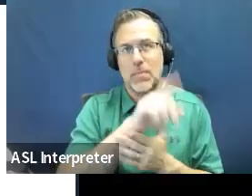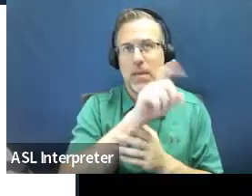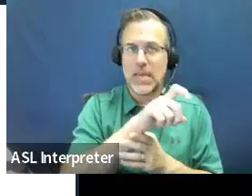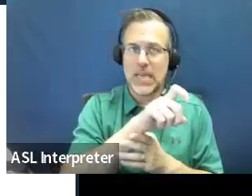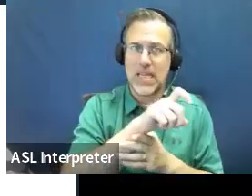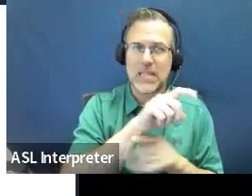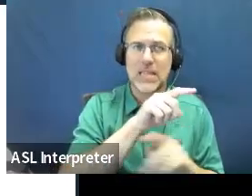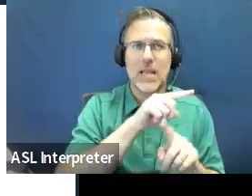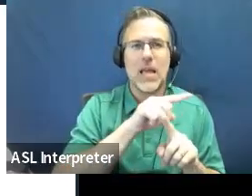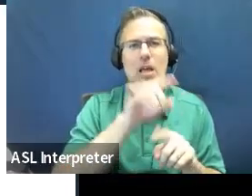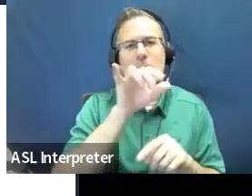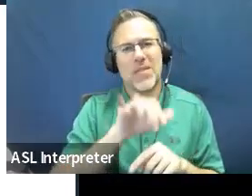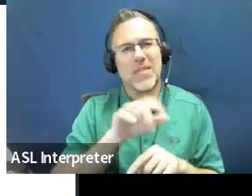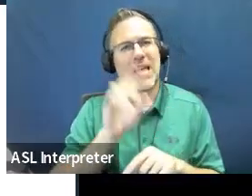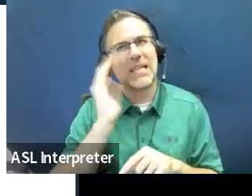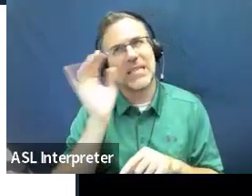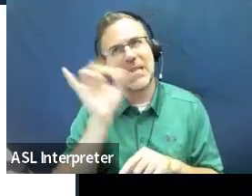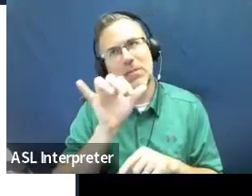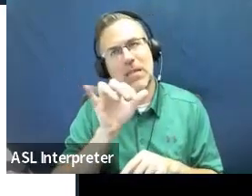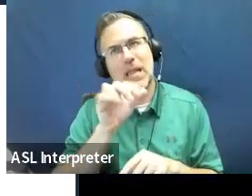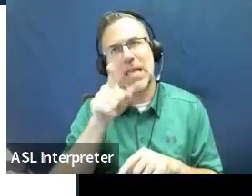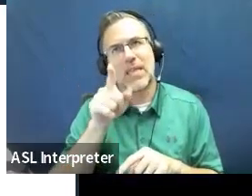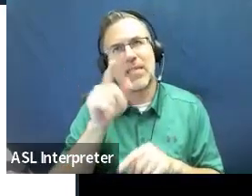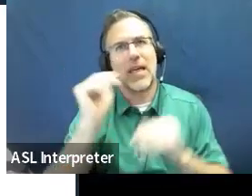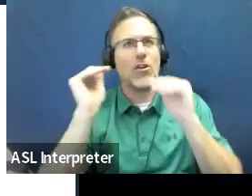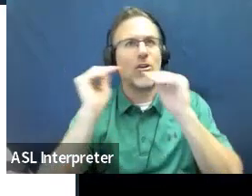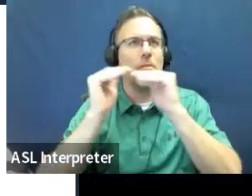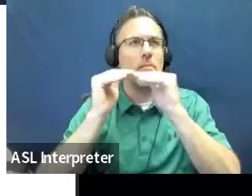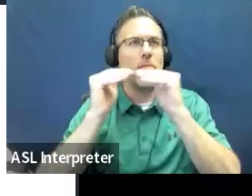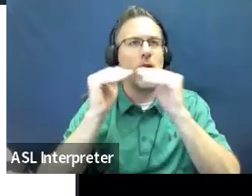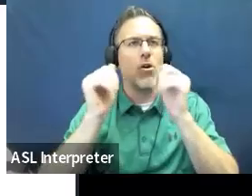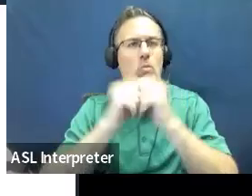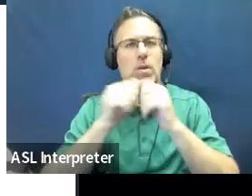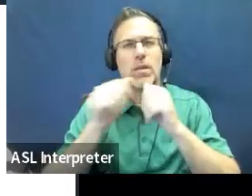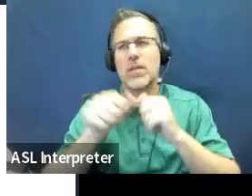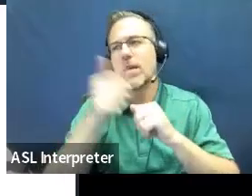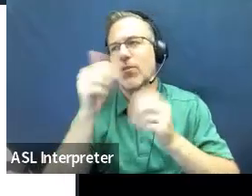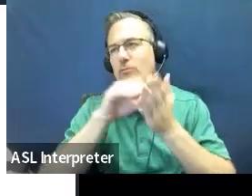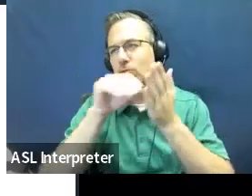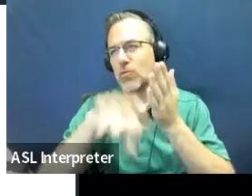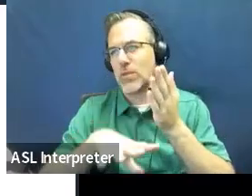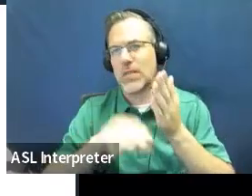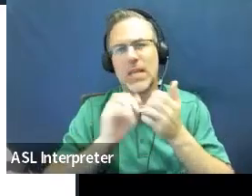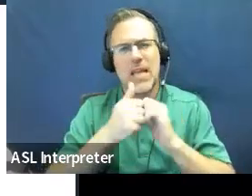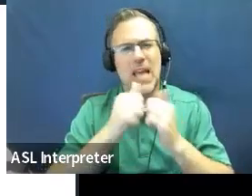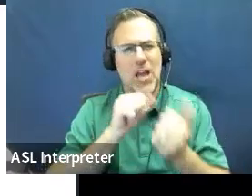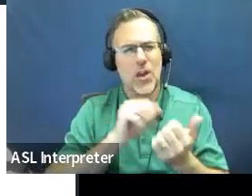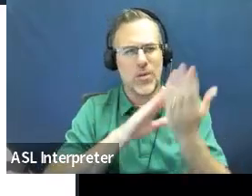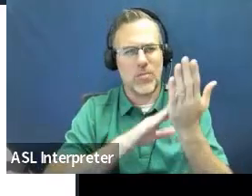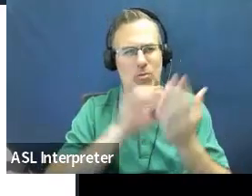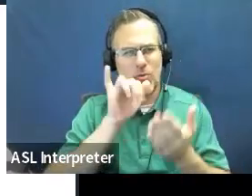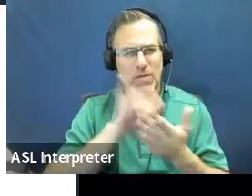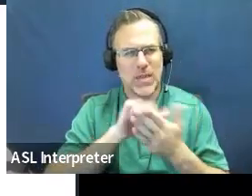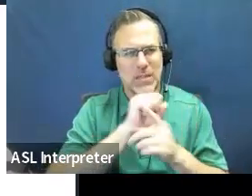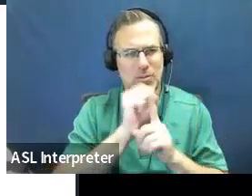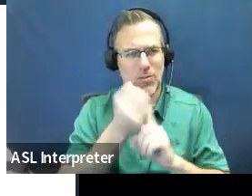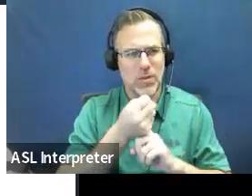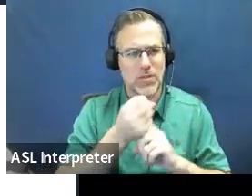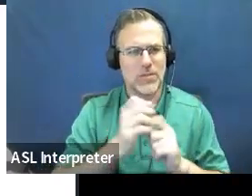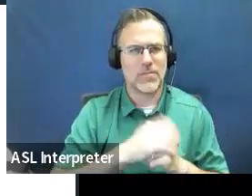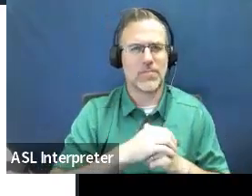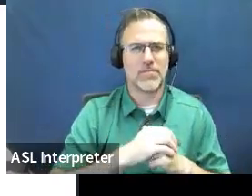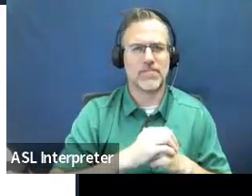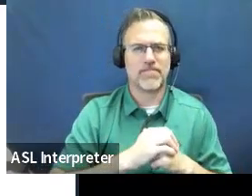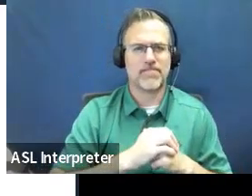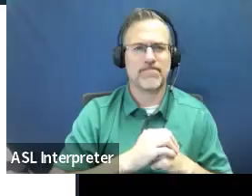par with their peers. So just wondering how to approach that situation. This is such a